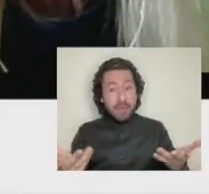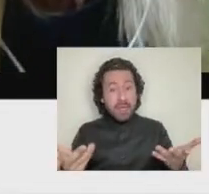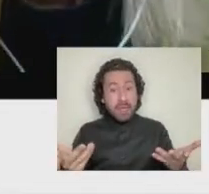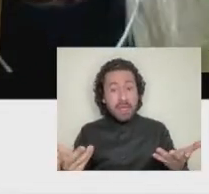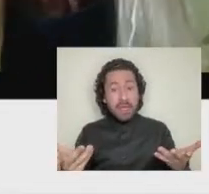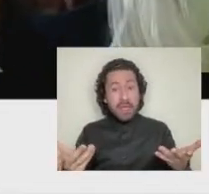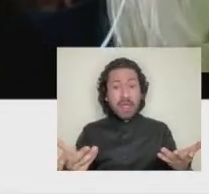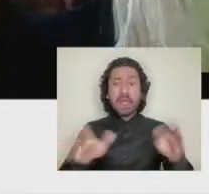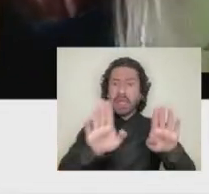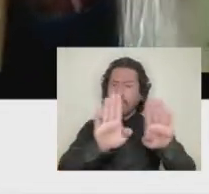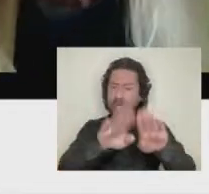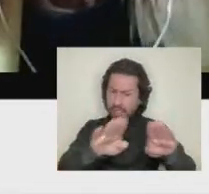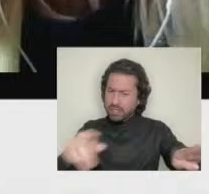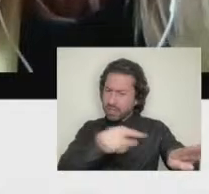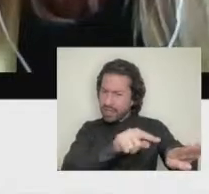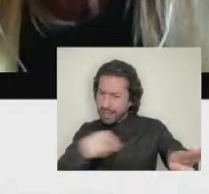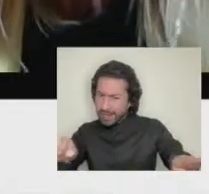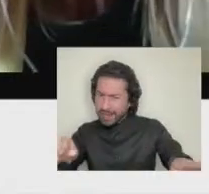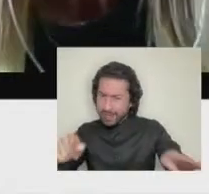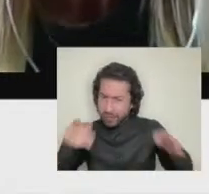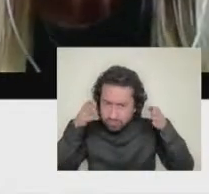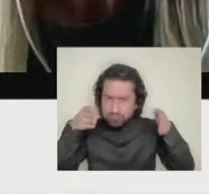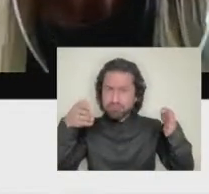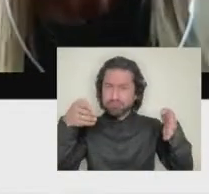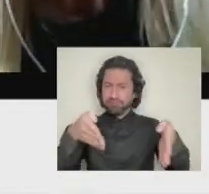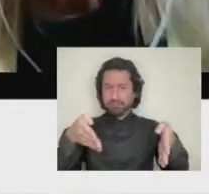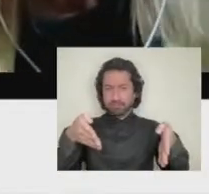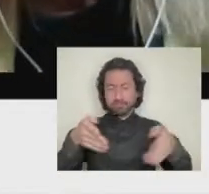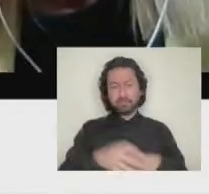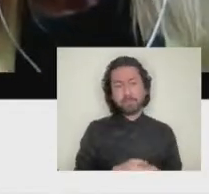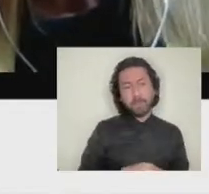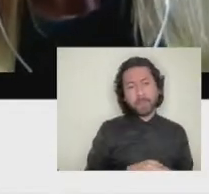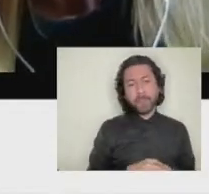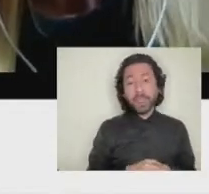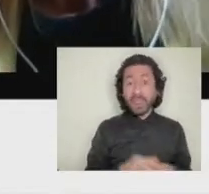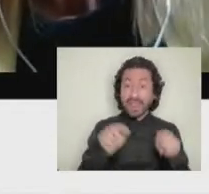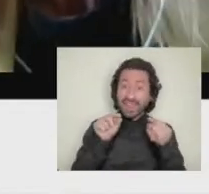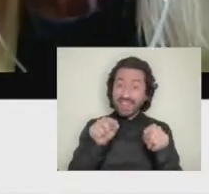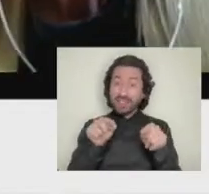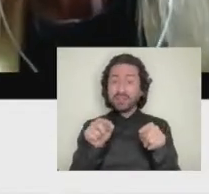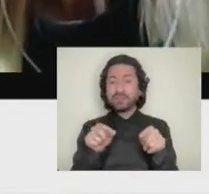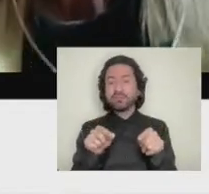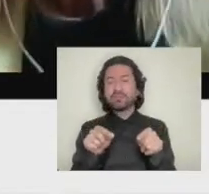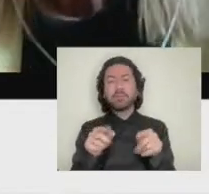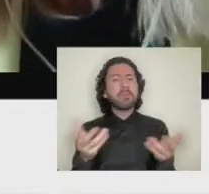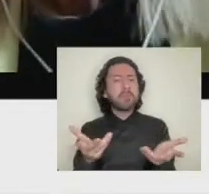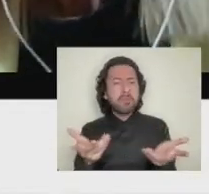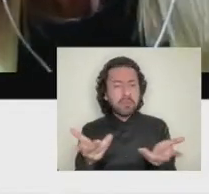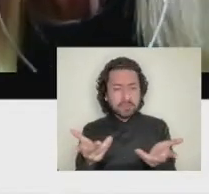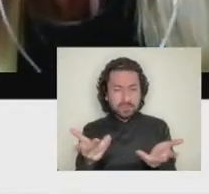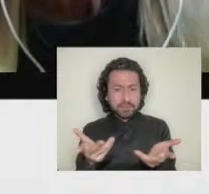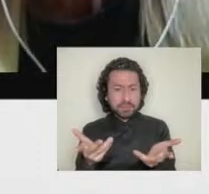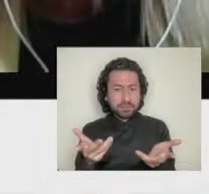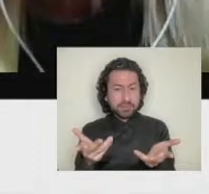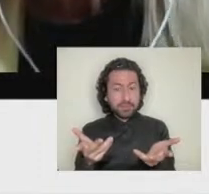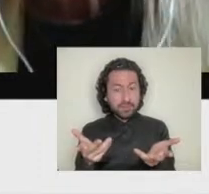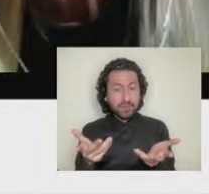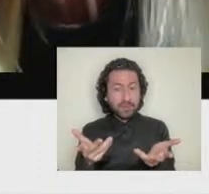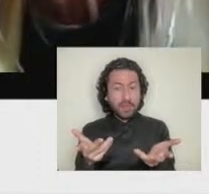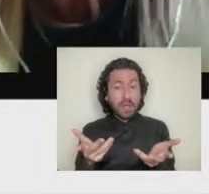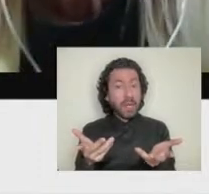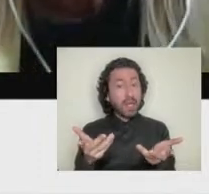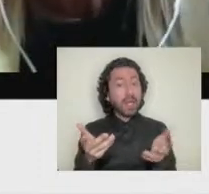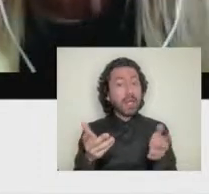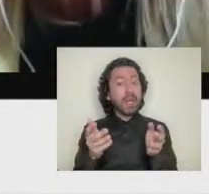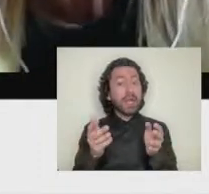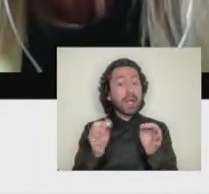and for the for the student agency. And for that to become